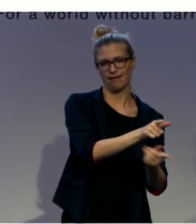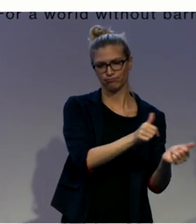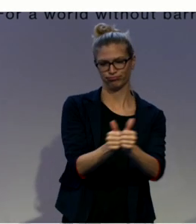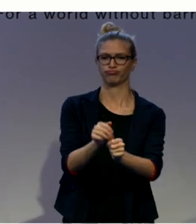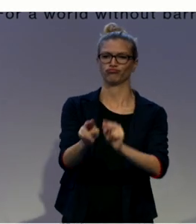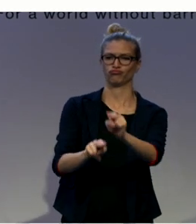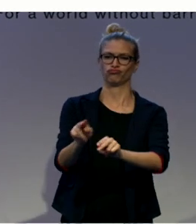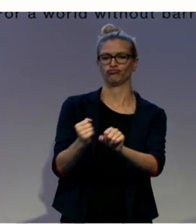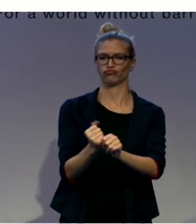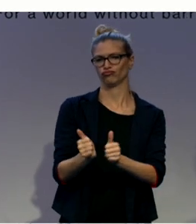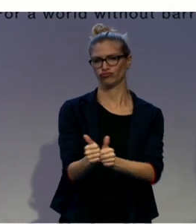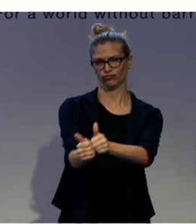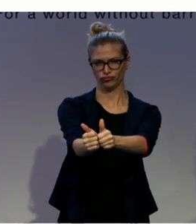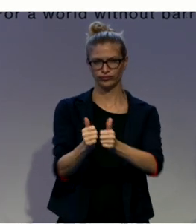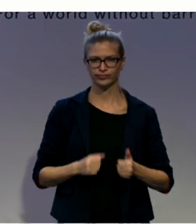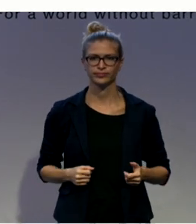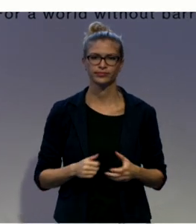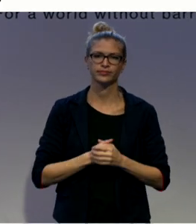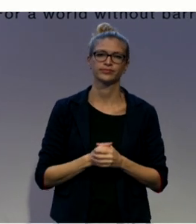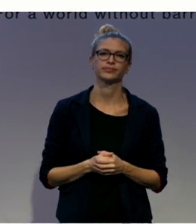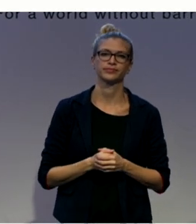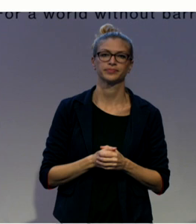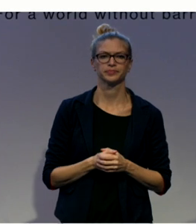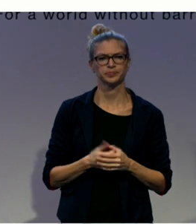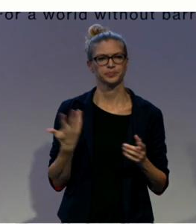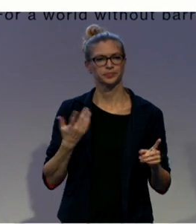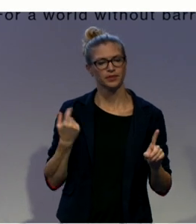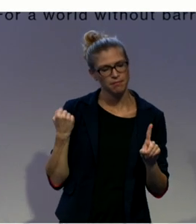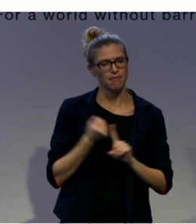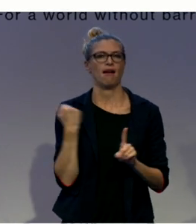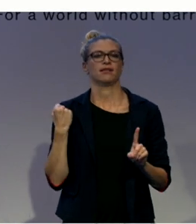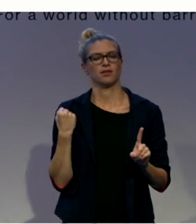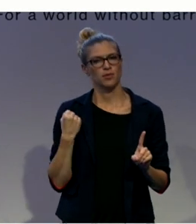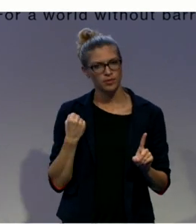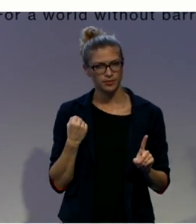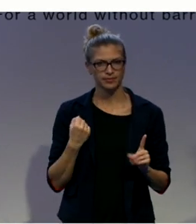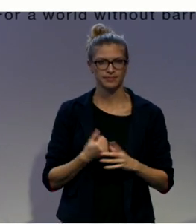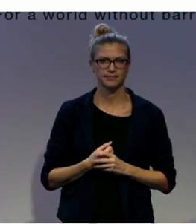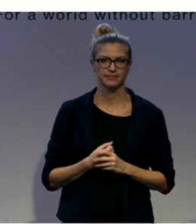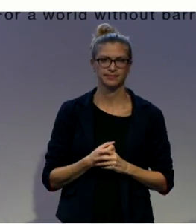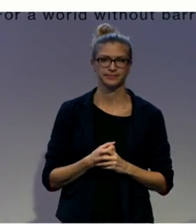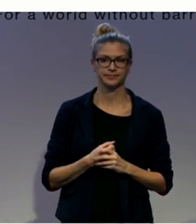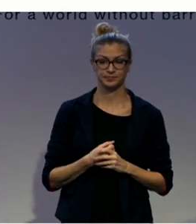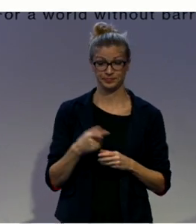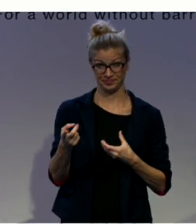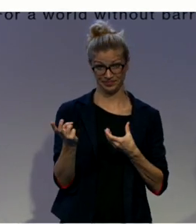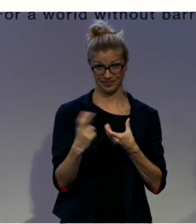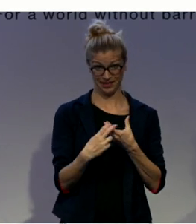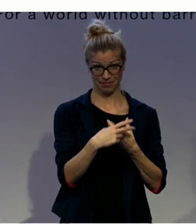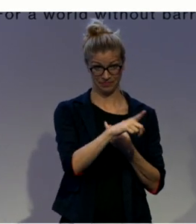The impacts we created is that increase the participation of people with disability in the